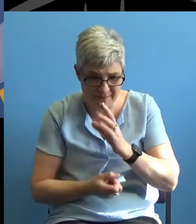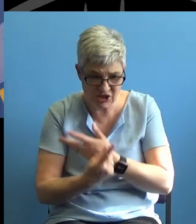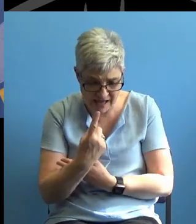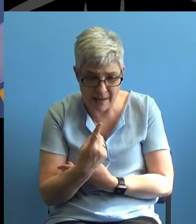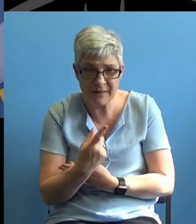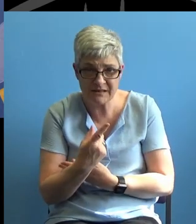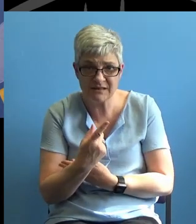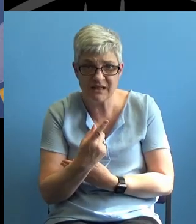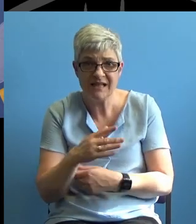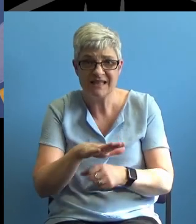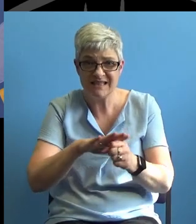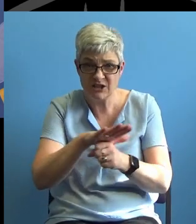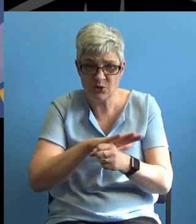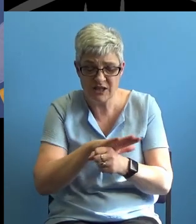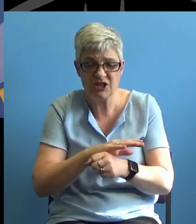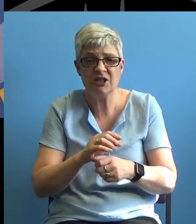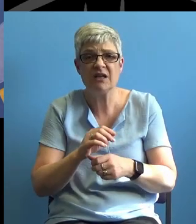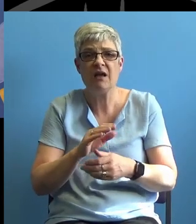situation means that